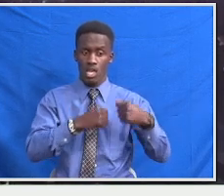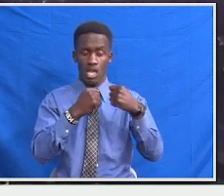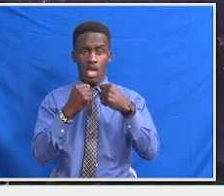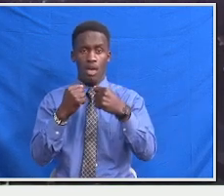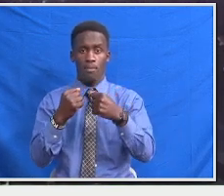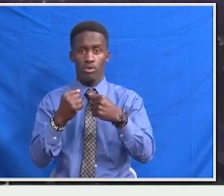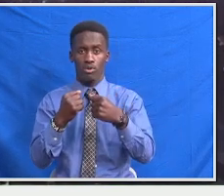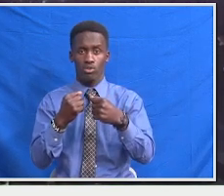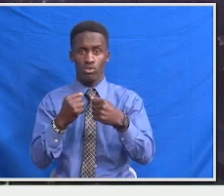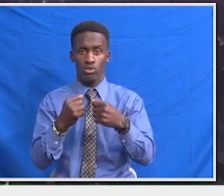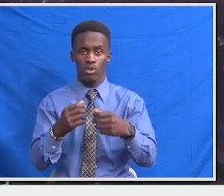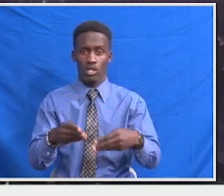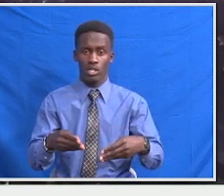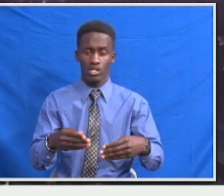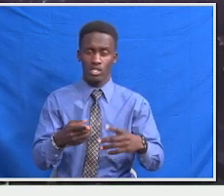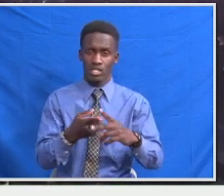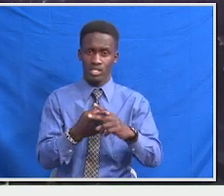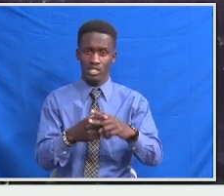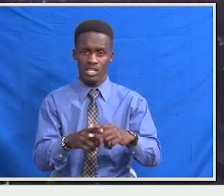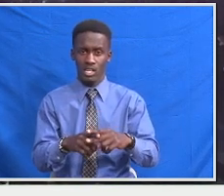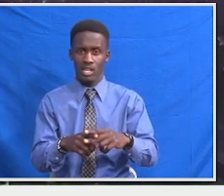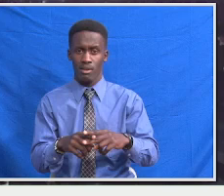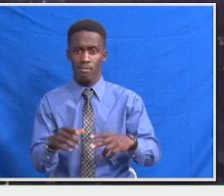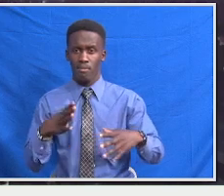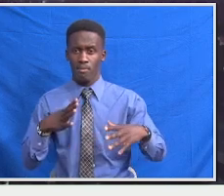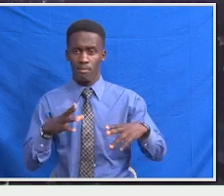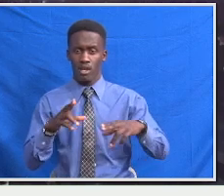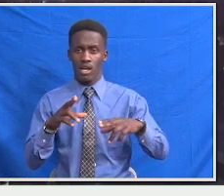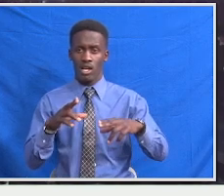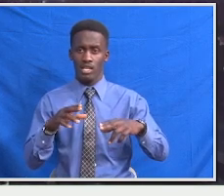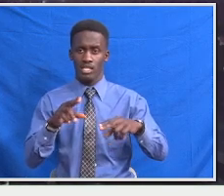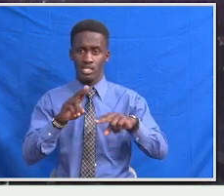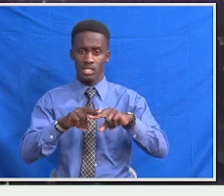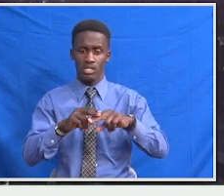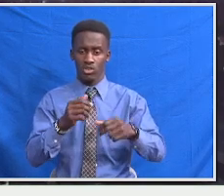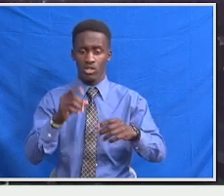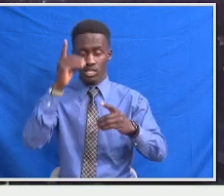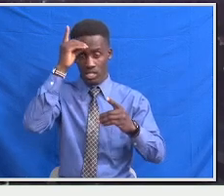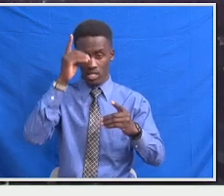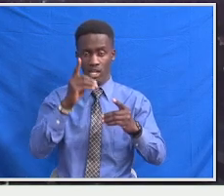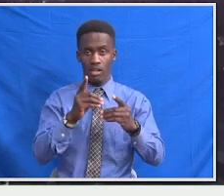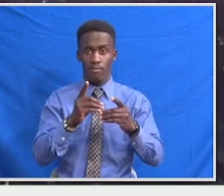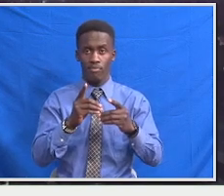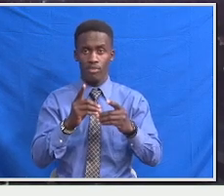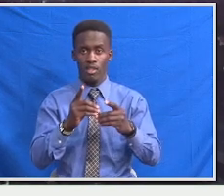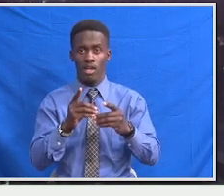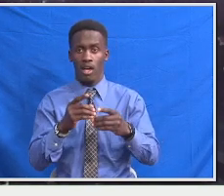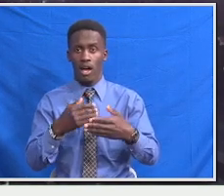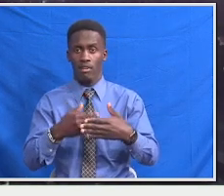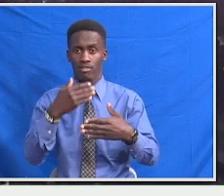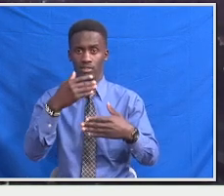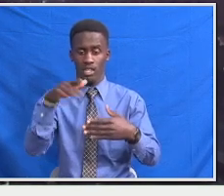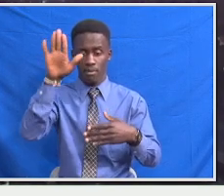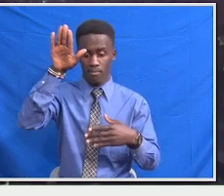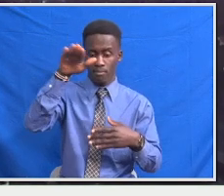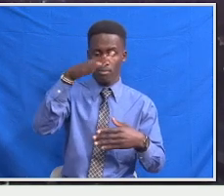constitute a special bench of judges to determine his ouster by the National Assembly. Of course, he